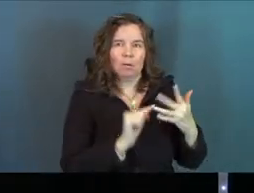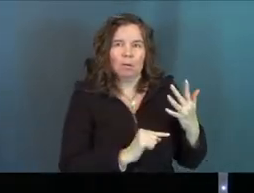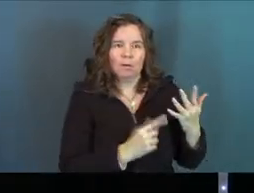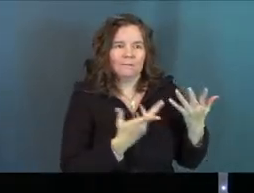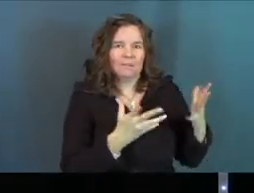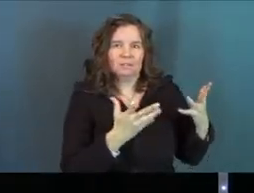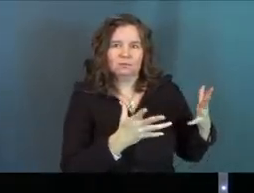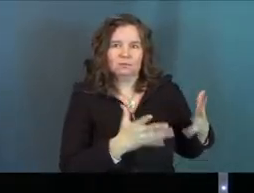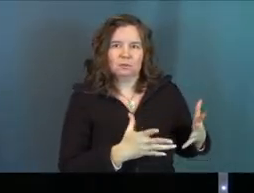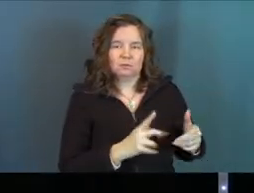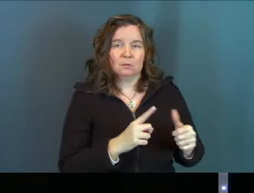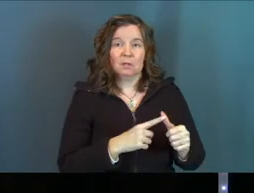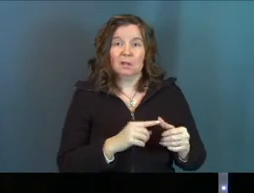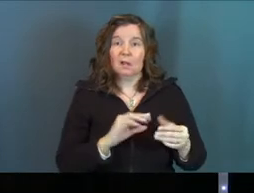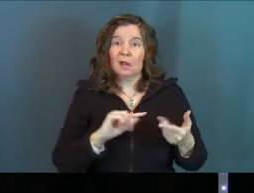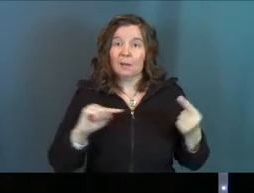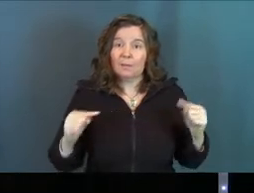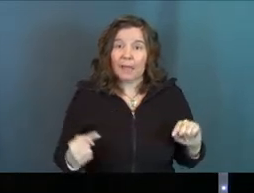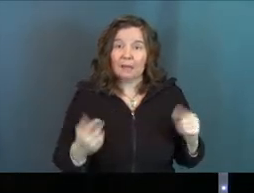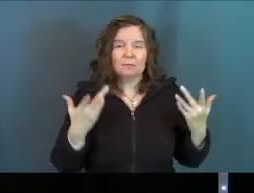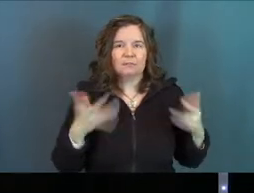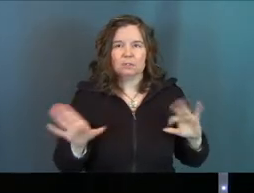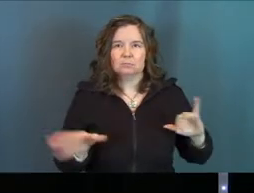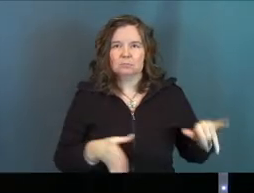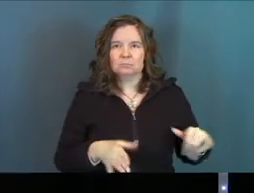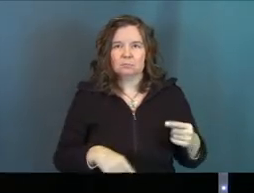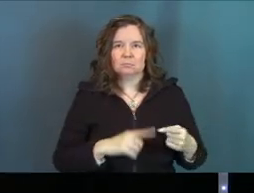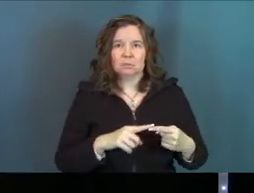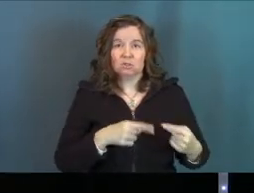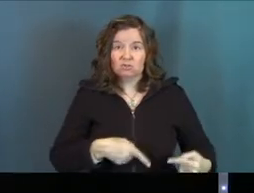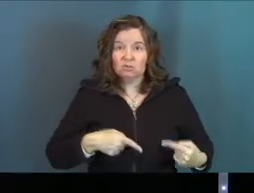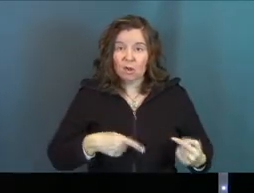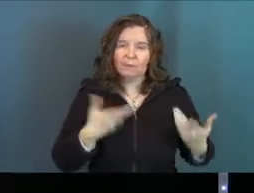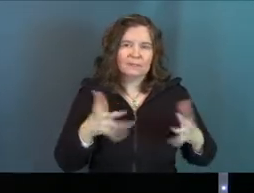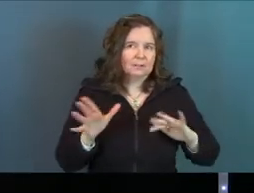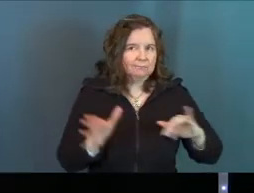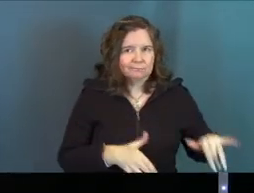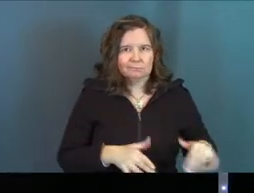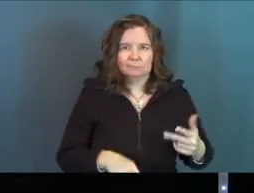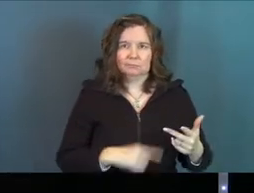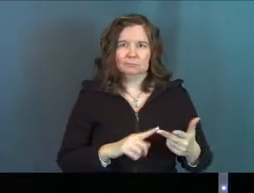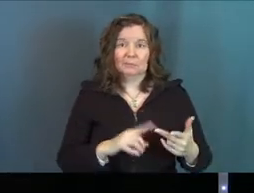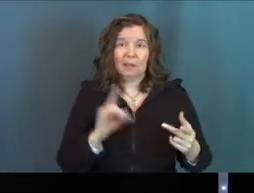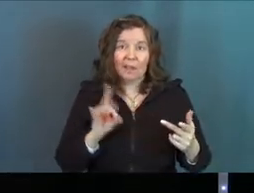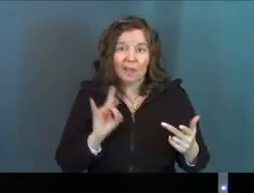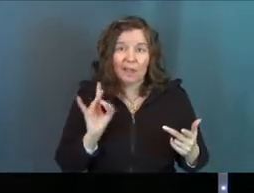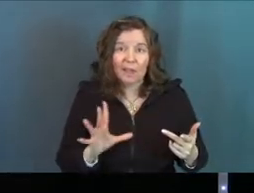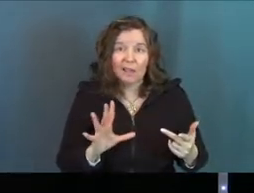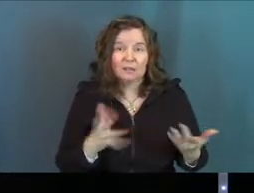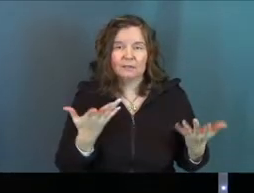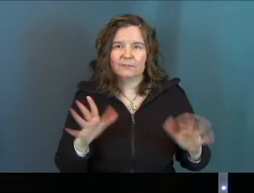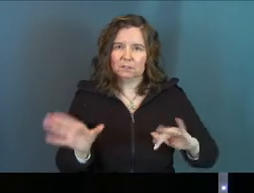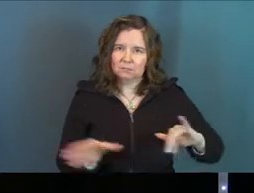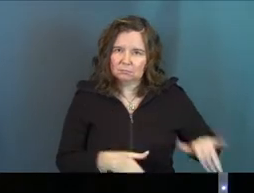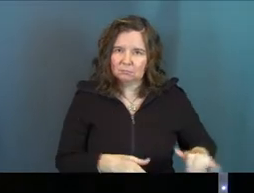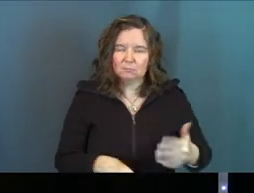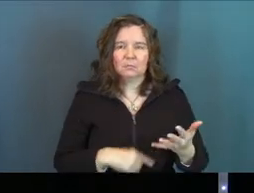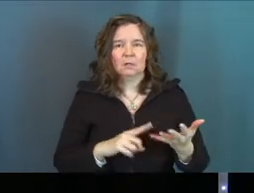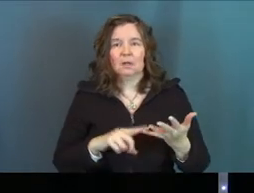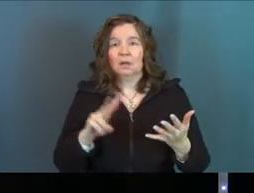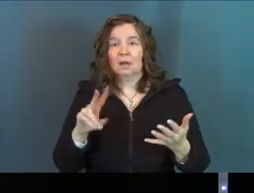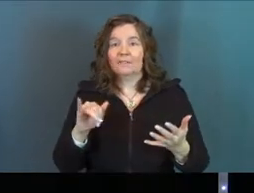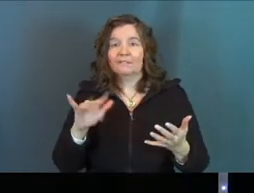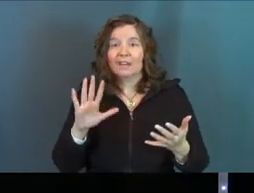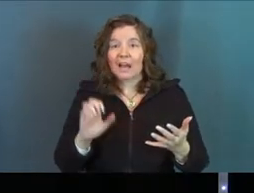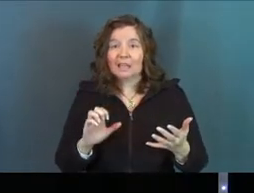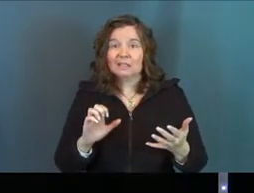no mores. What this means is no more pain, no more struggle, no more hate, no more violence, no more